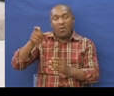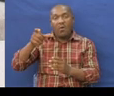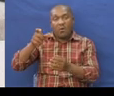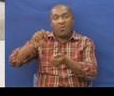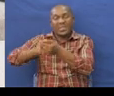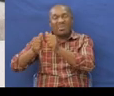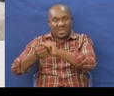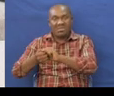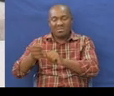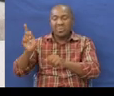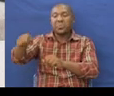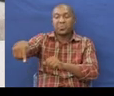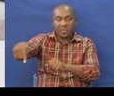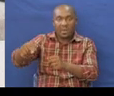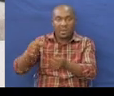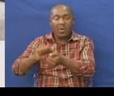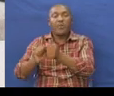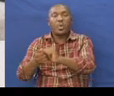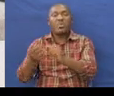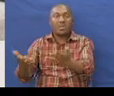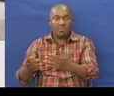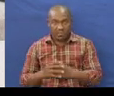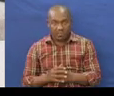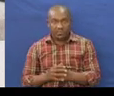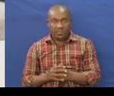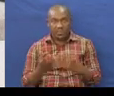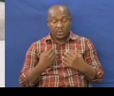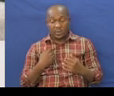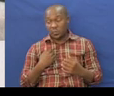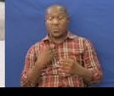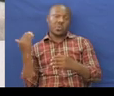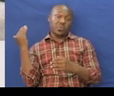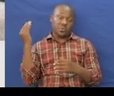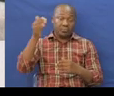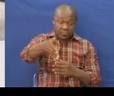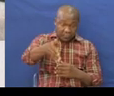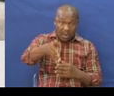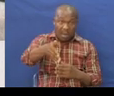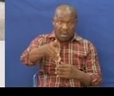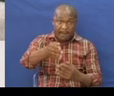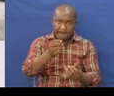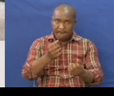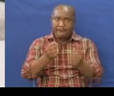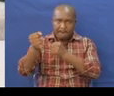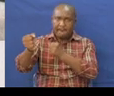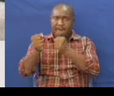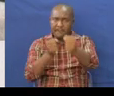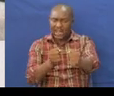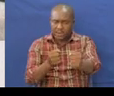much or remaining only with what is in the books, but you go practically to study by yourself in